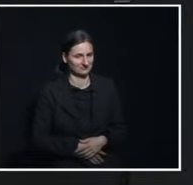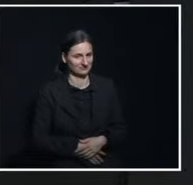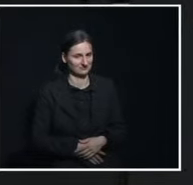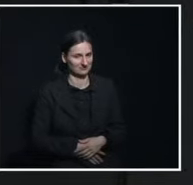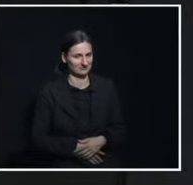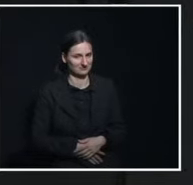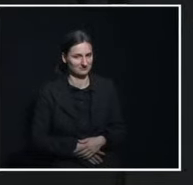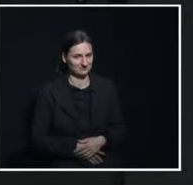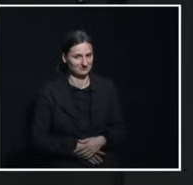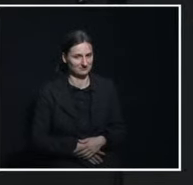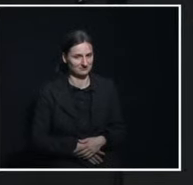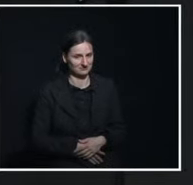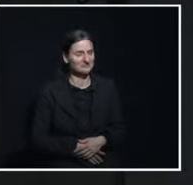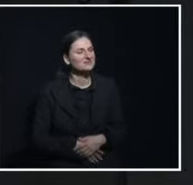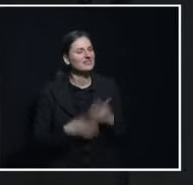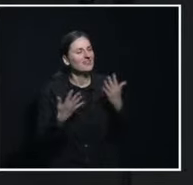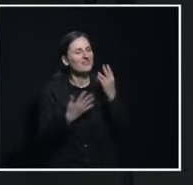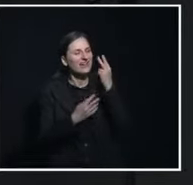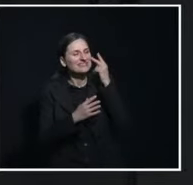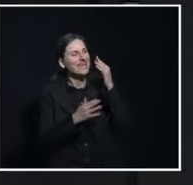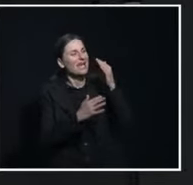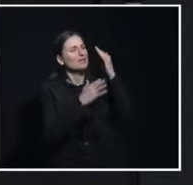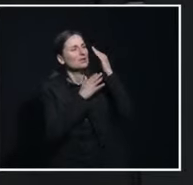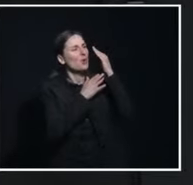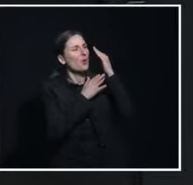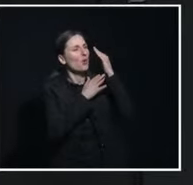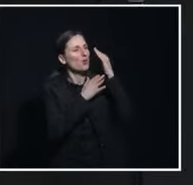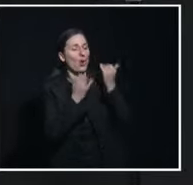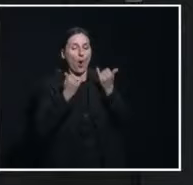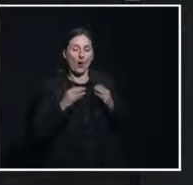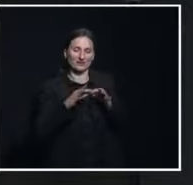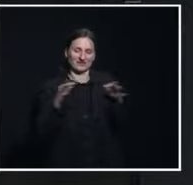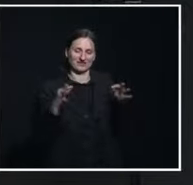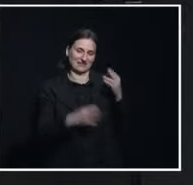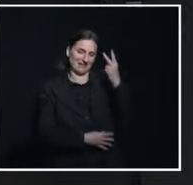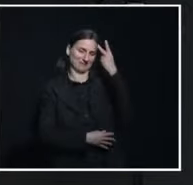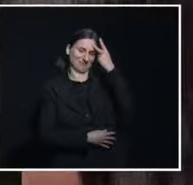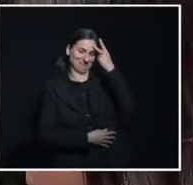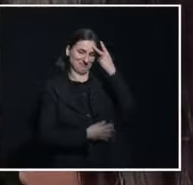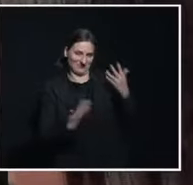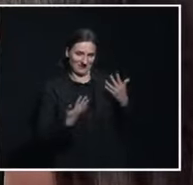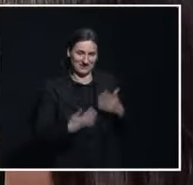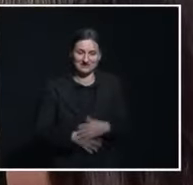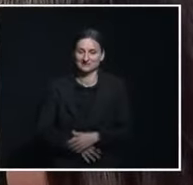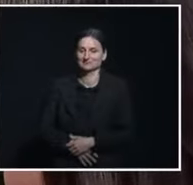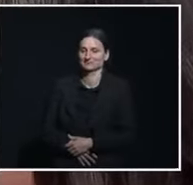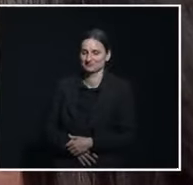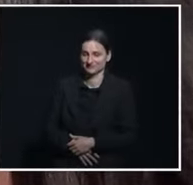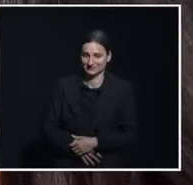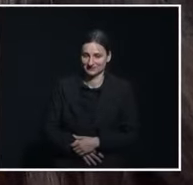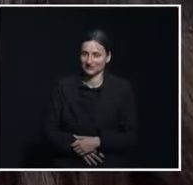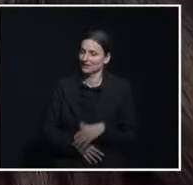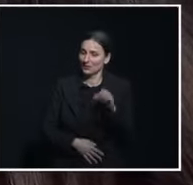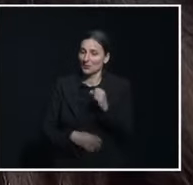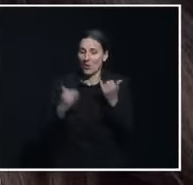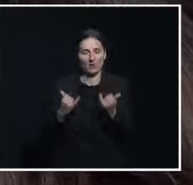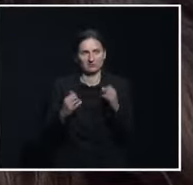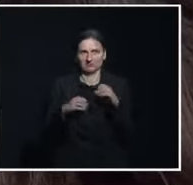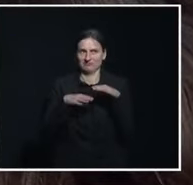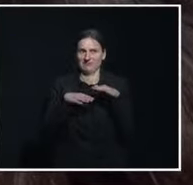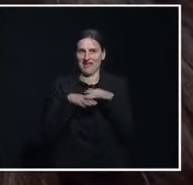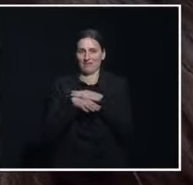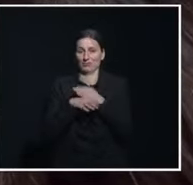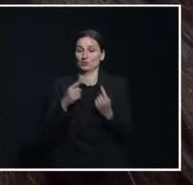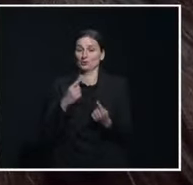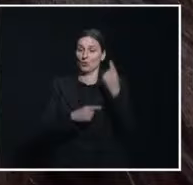have stuck with you the most today? So welche Erinnerungen sind Ihnen von dem heutigen Tag in Erinnerung geblieben? Well, I have to say that it was very emotional,